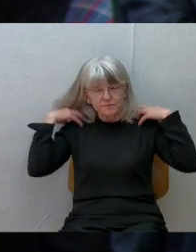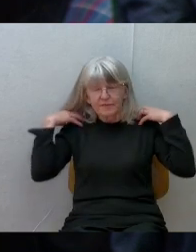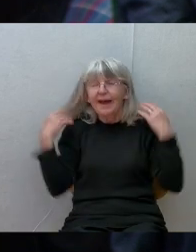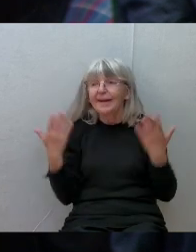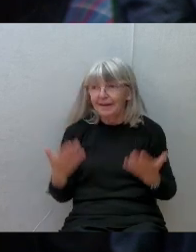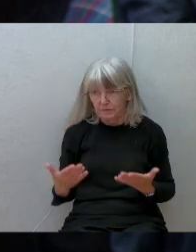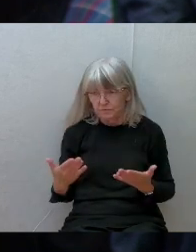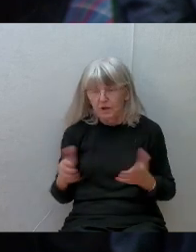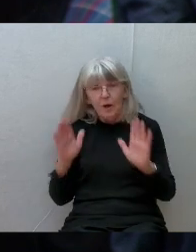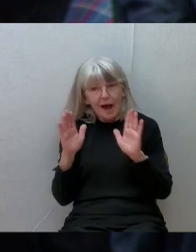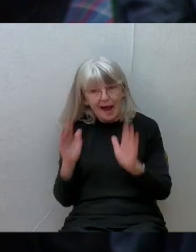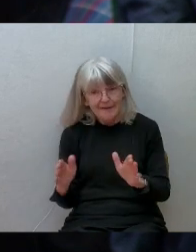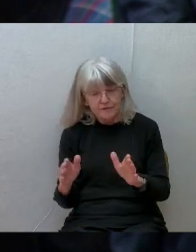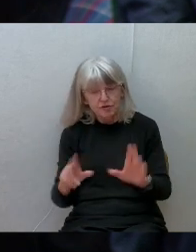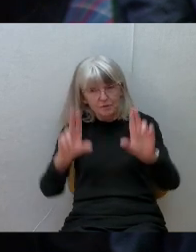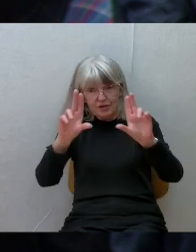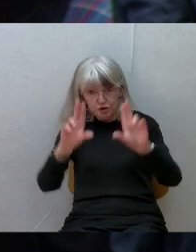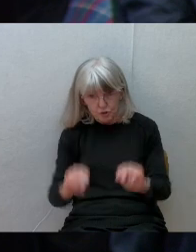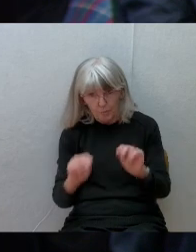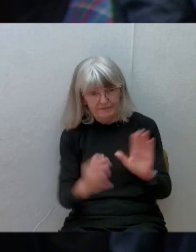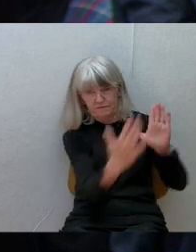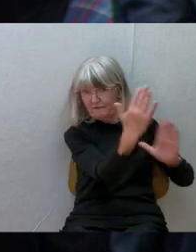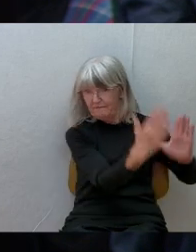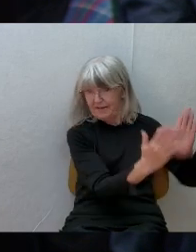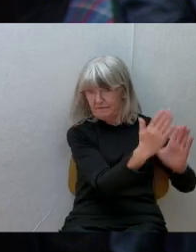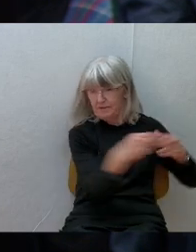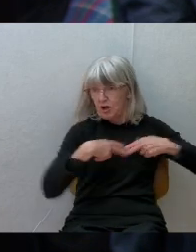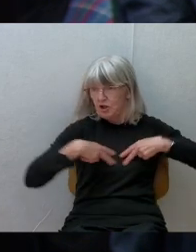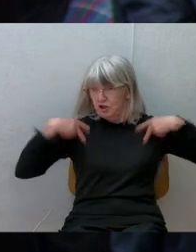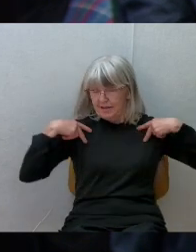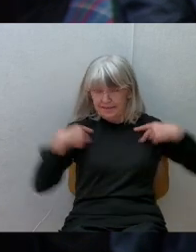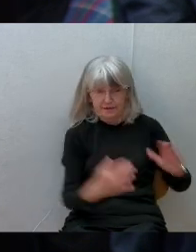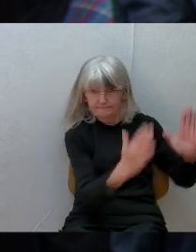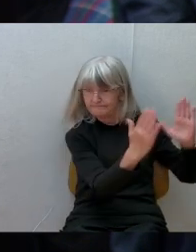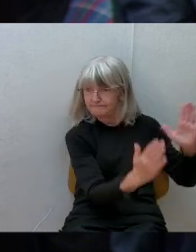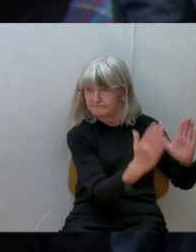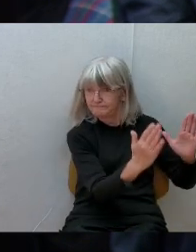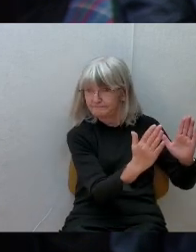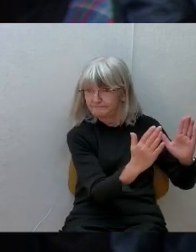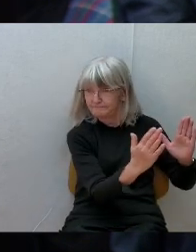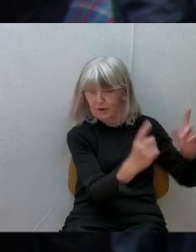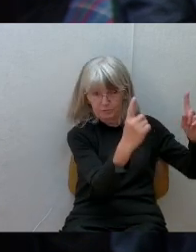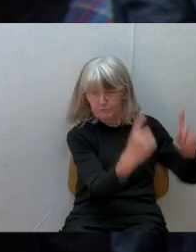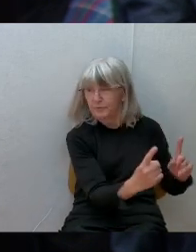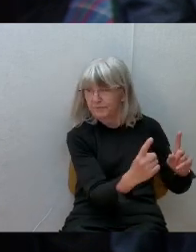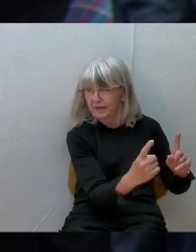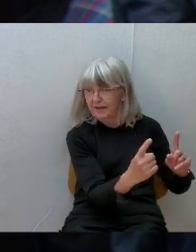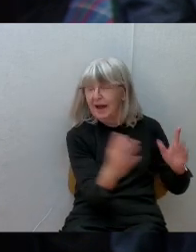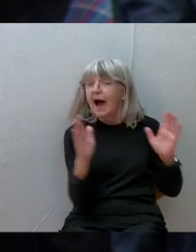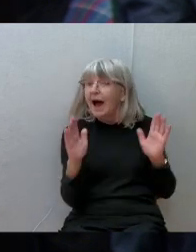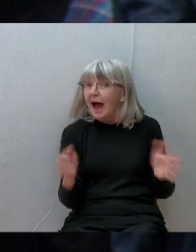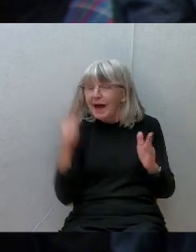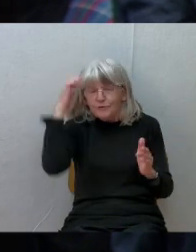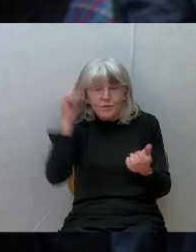stop in order for the Chancellor to doff you. And there's a couple more things to remember when a Chancellor doffs you. Number